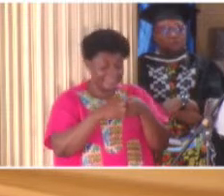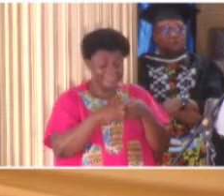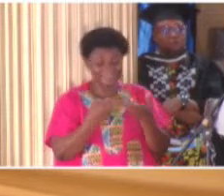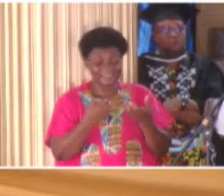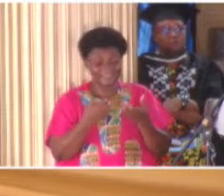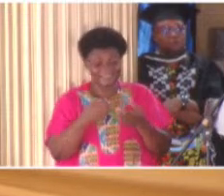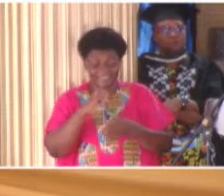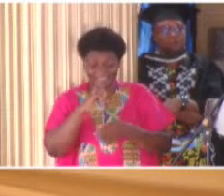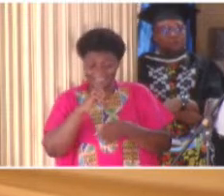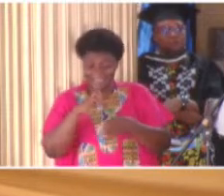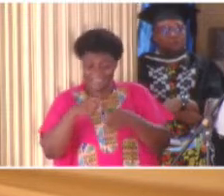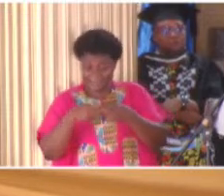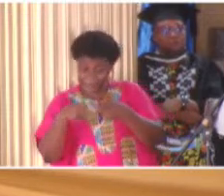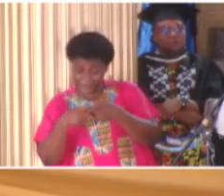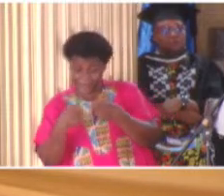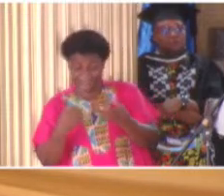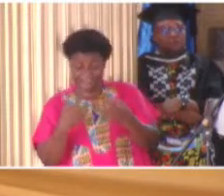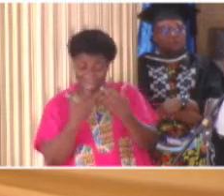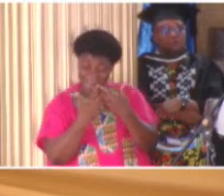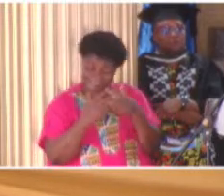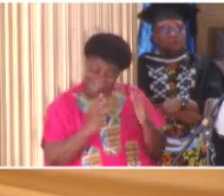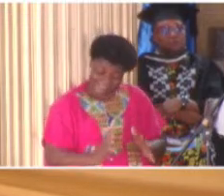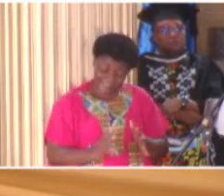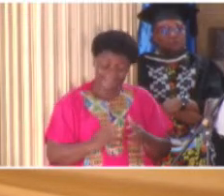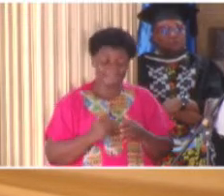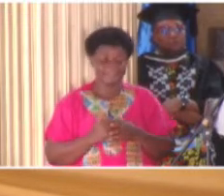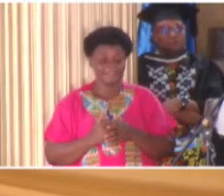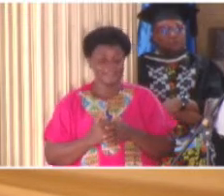engineering, and master's and doctorate degrees